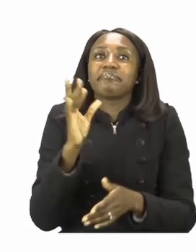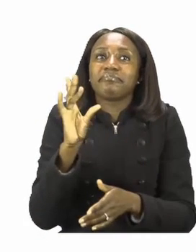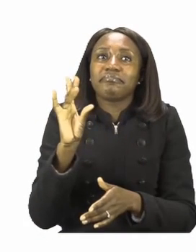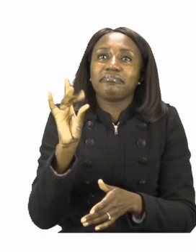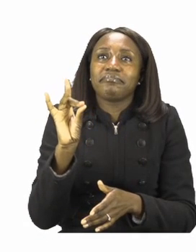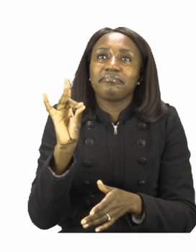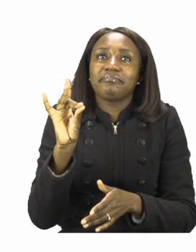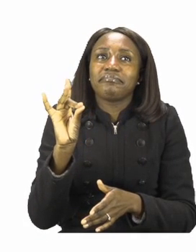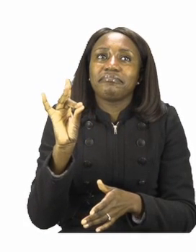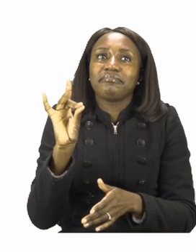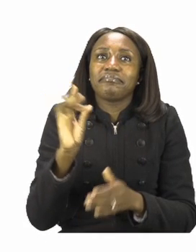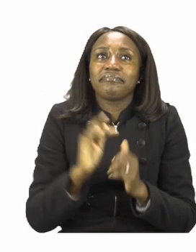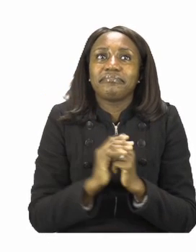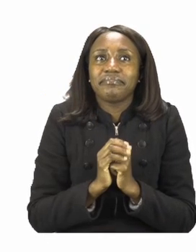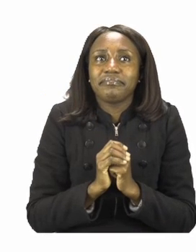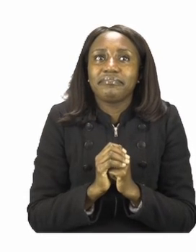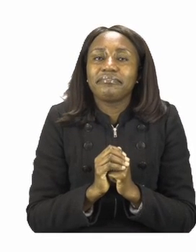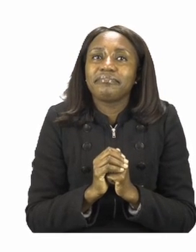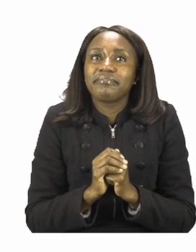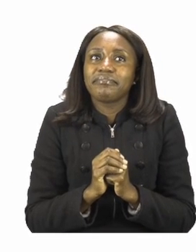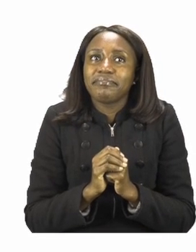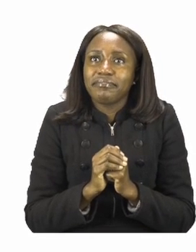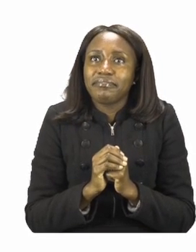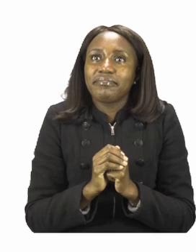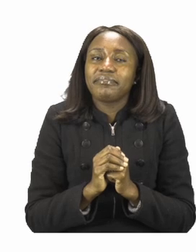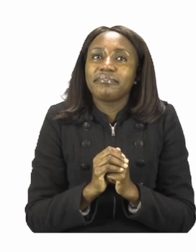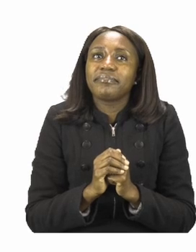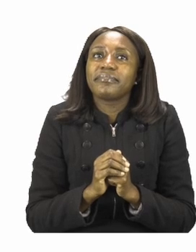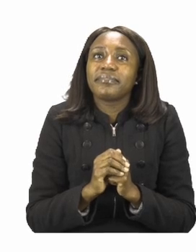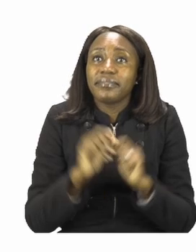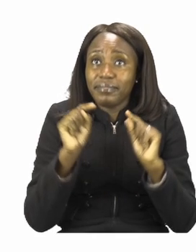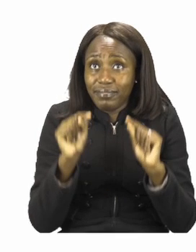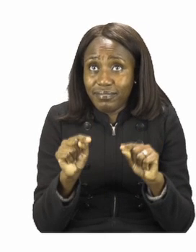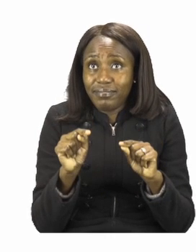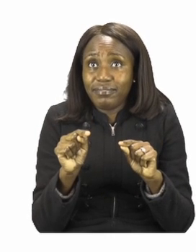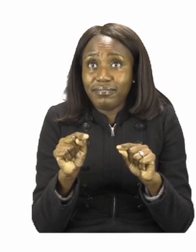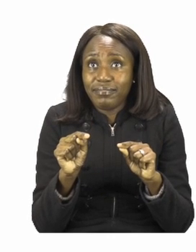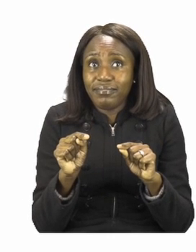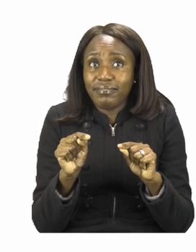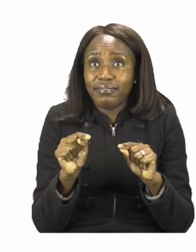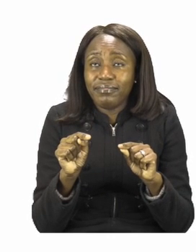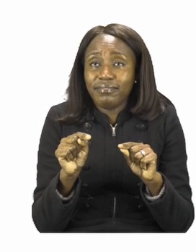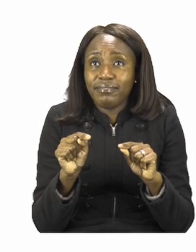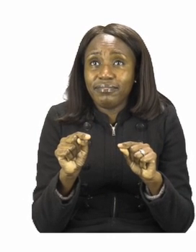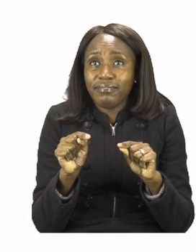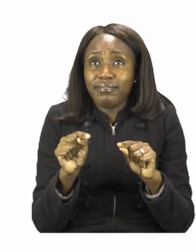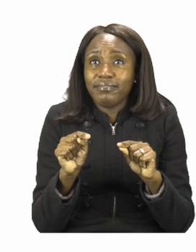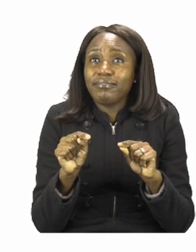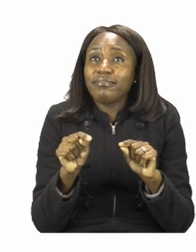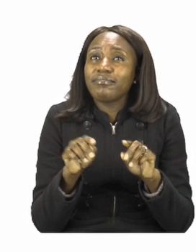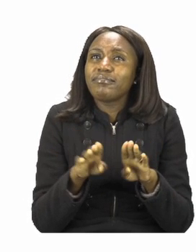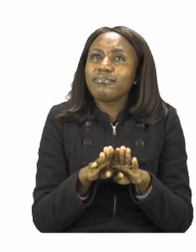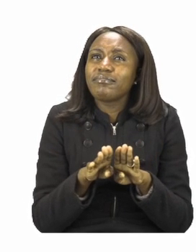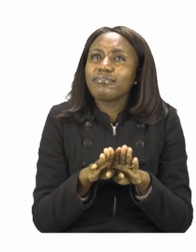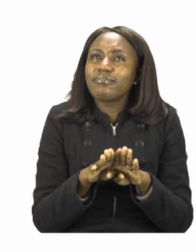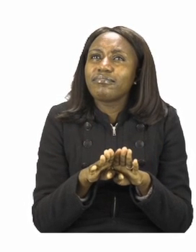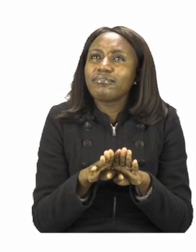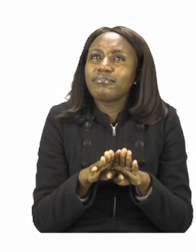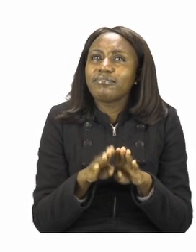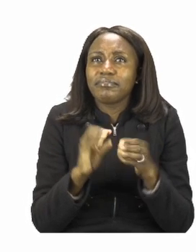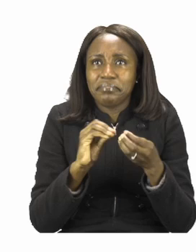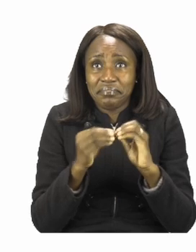page 8. On page 8, we are going to be doing some